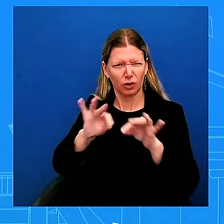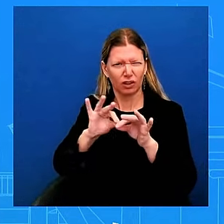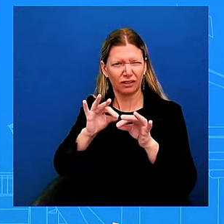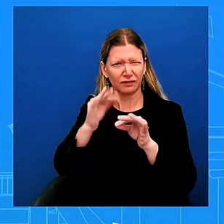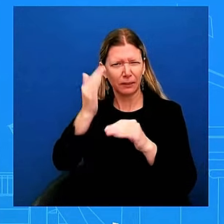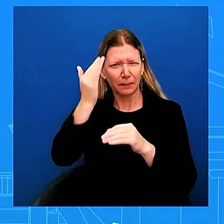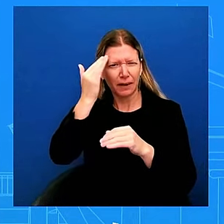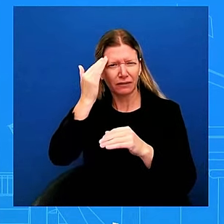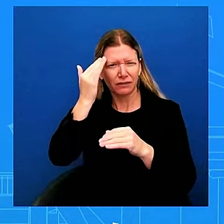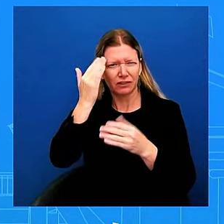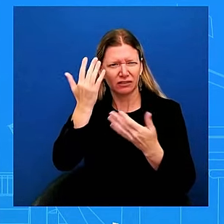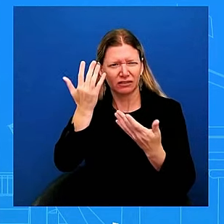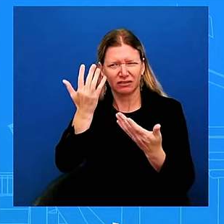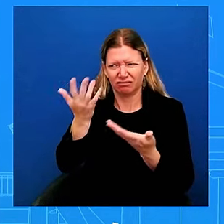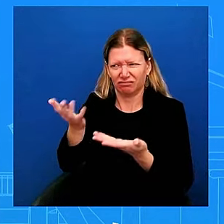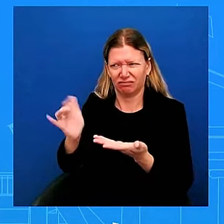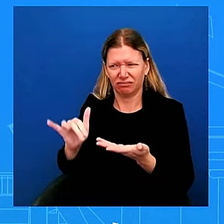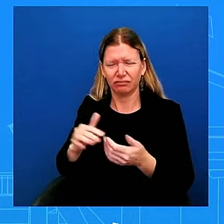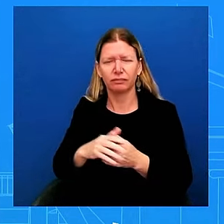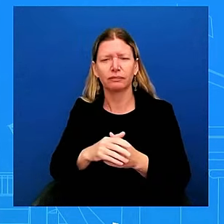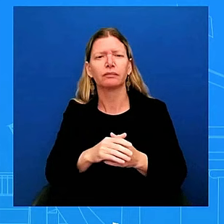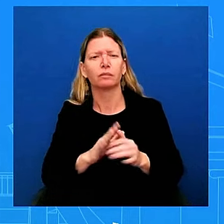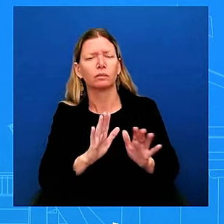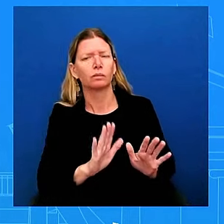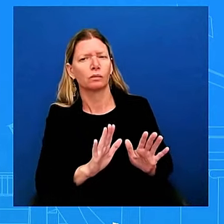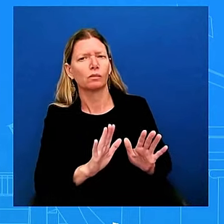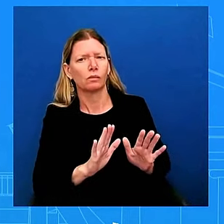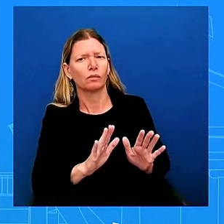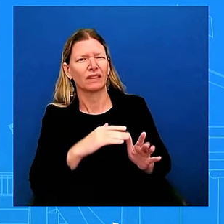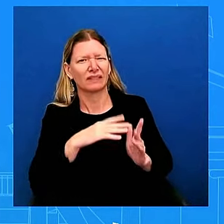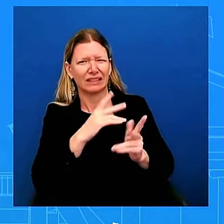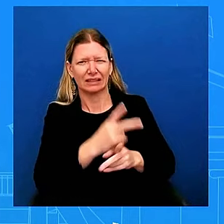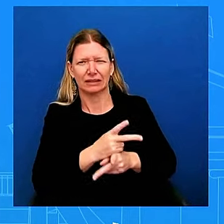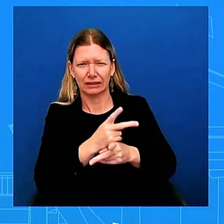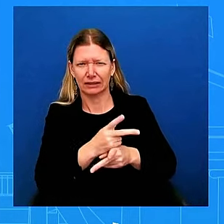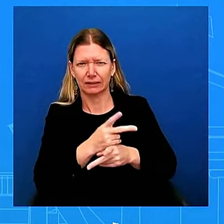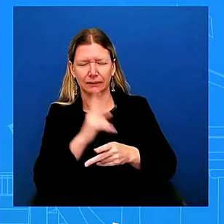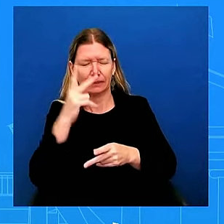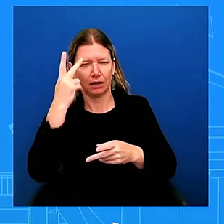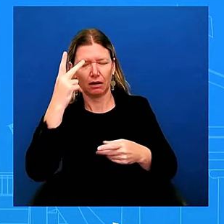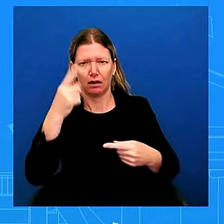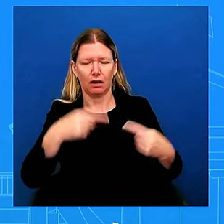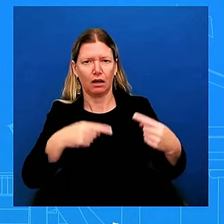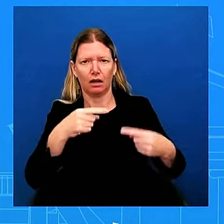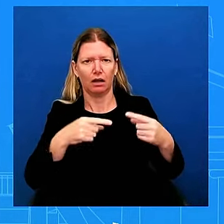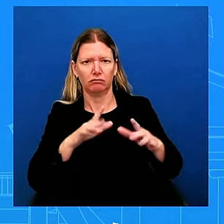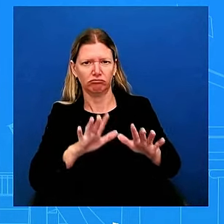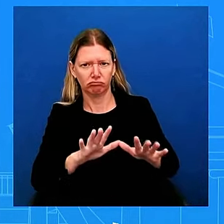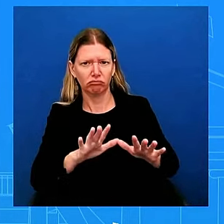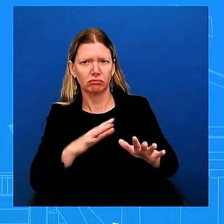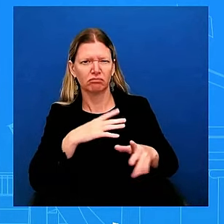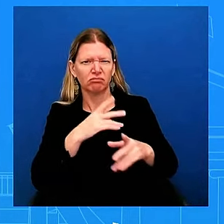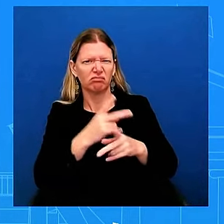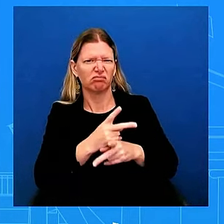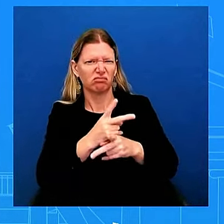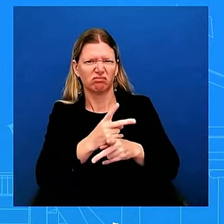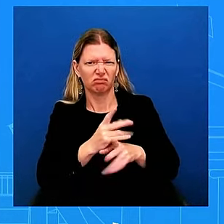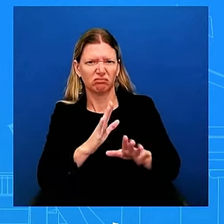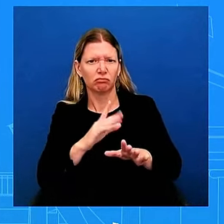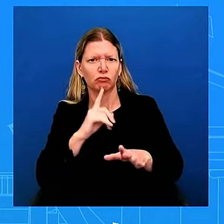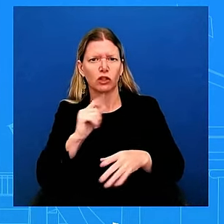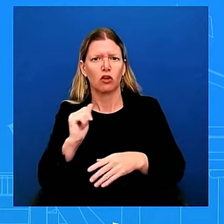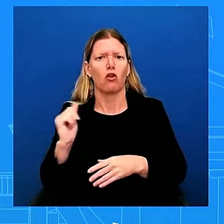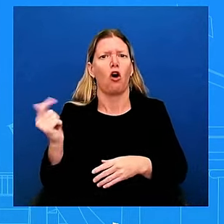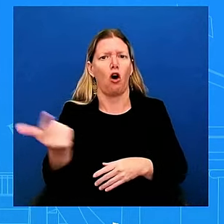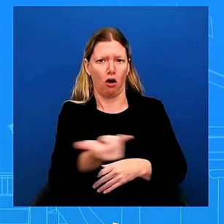of us to lower that temperature. And I think that's important. That's important to note. Right? And I think that's what the American people want to